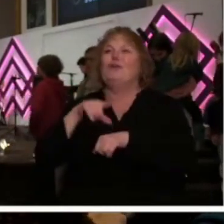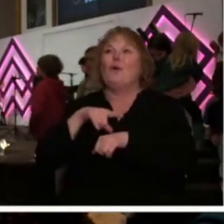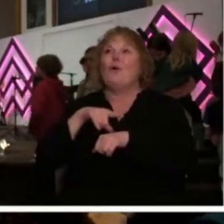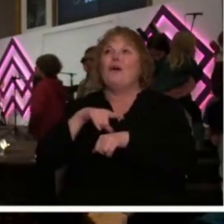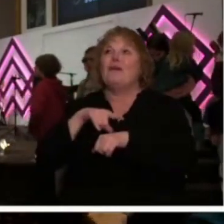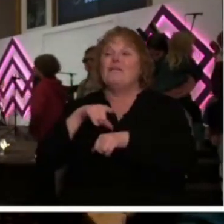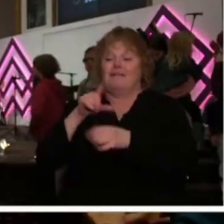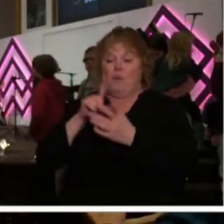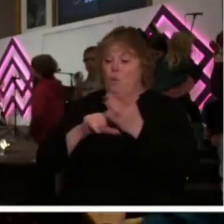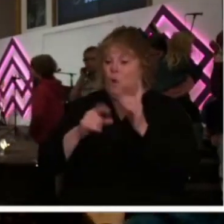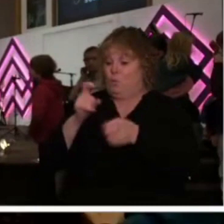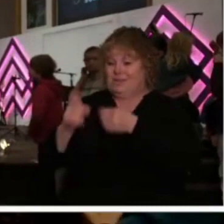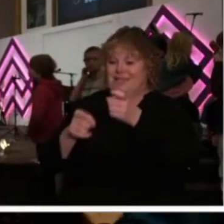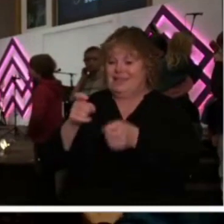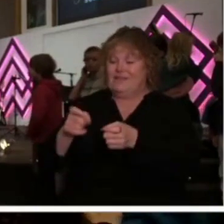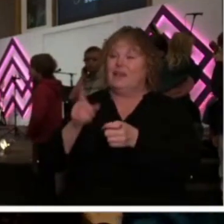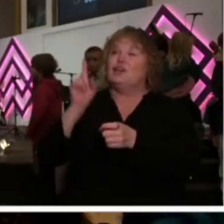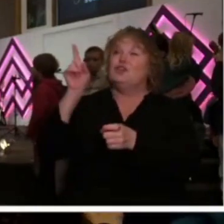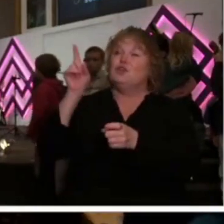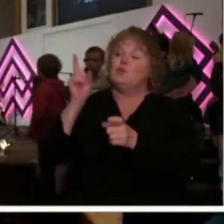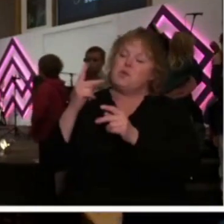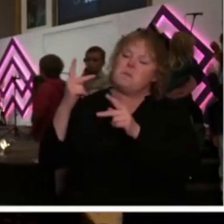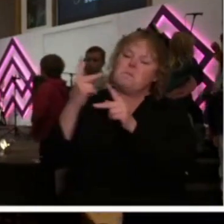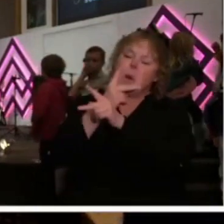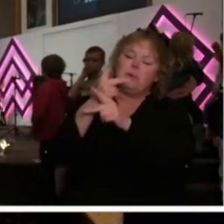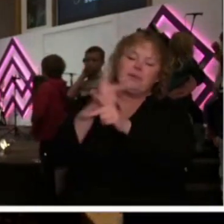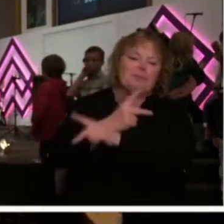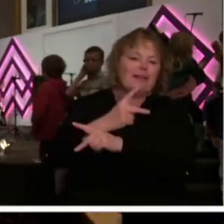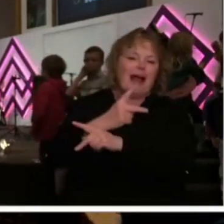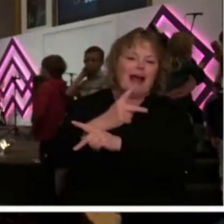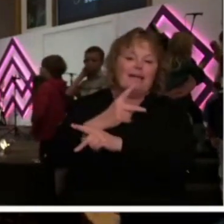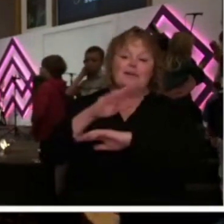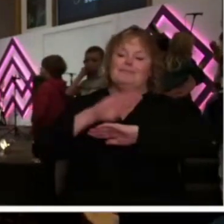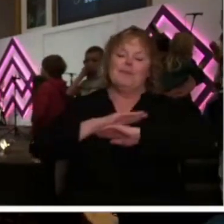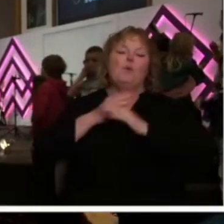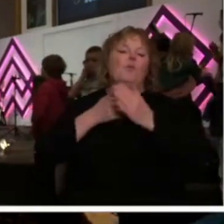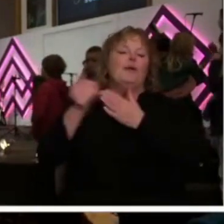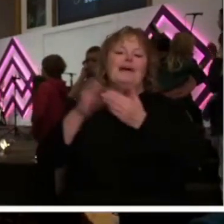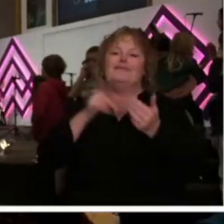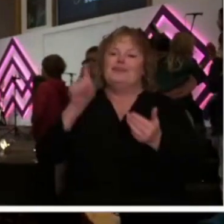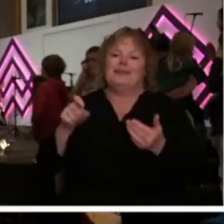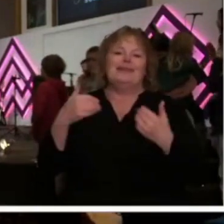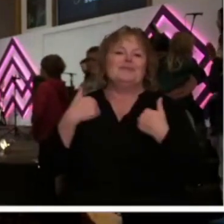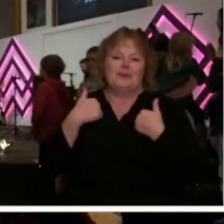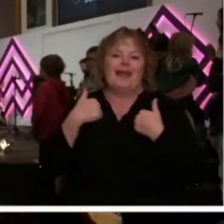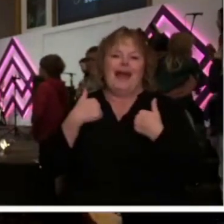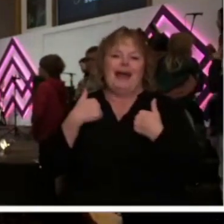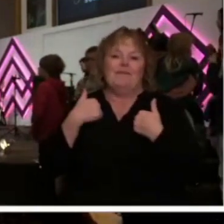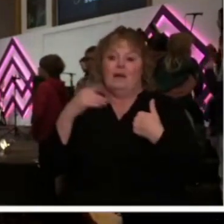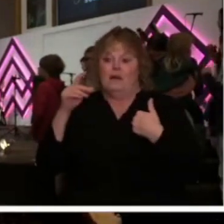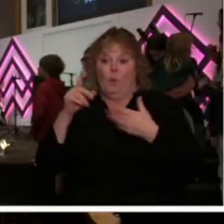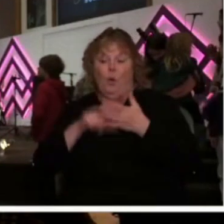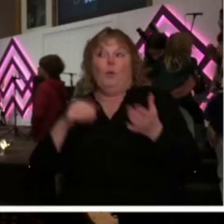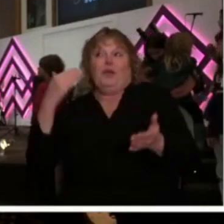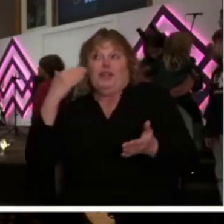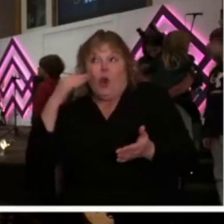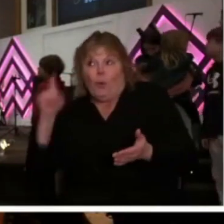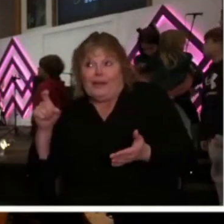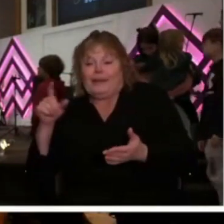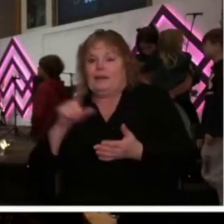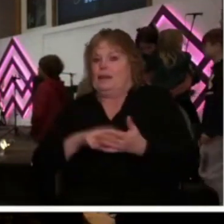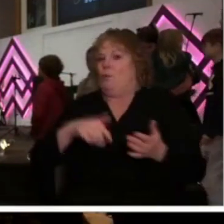and multiply this offering to meet every need that we know of and the needs that we do not yet know